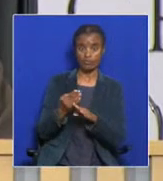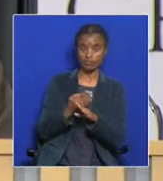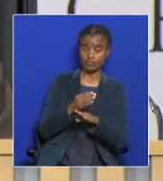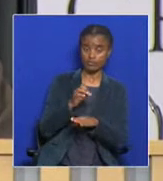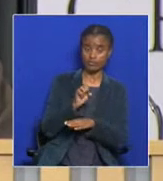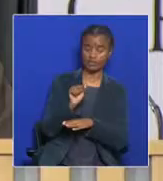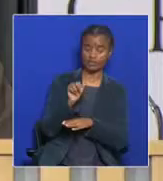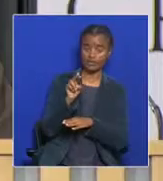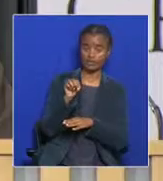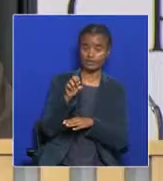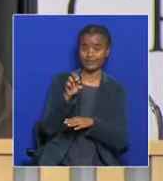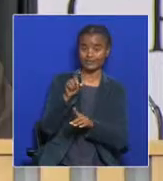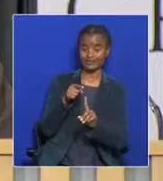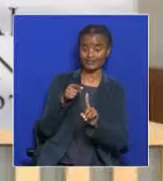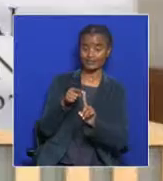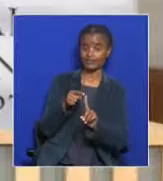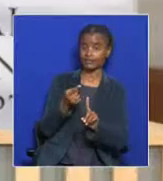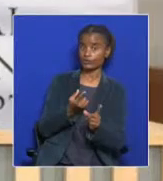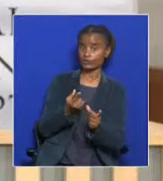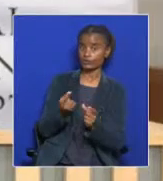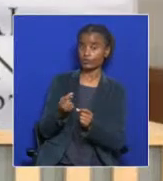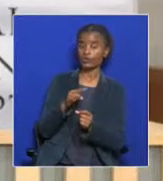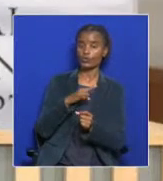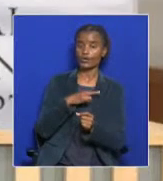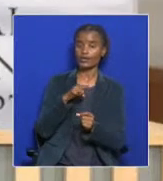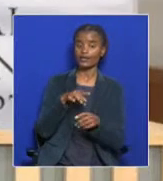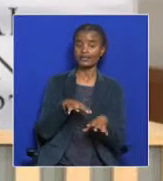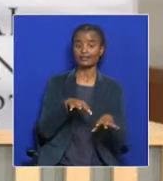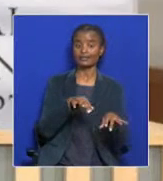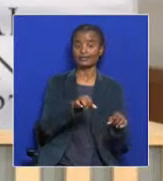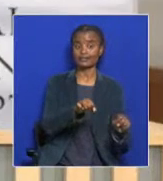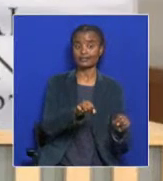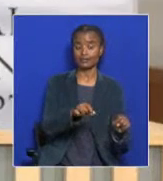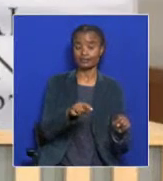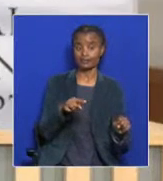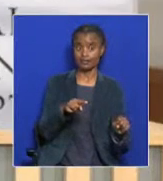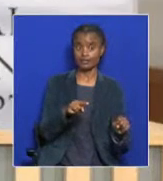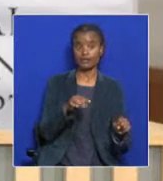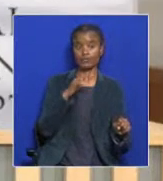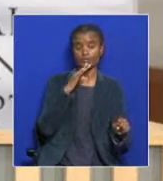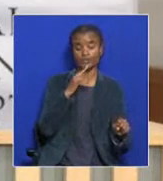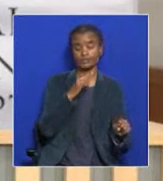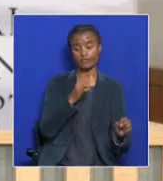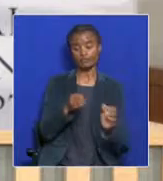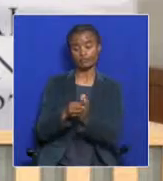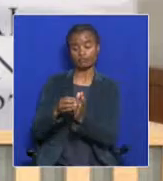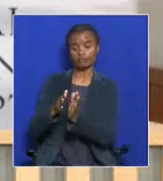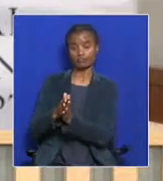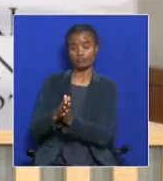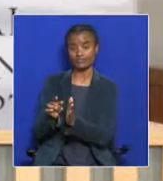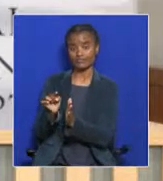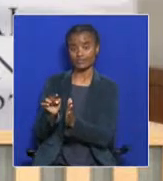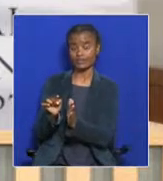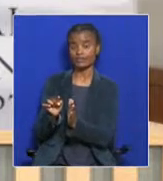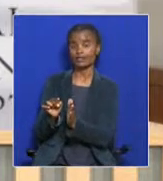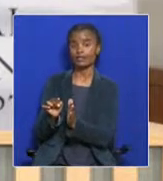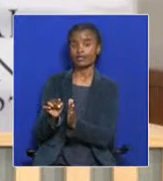entire seizure was never really meant to go formally into the records of the